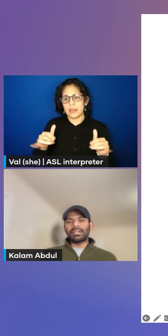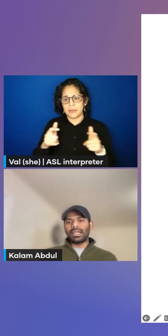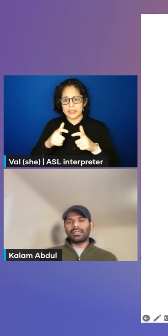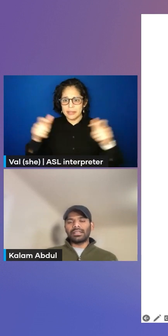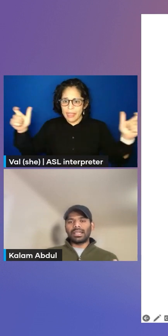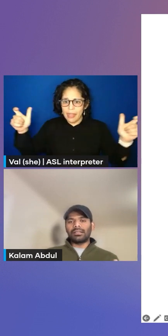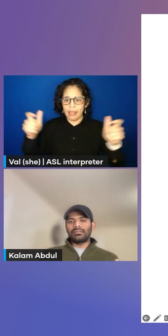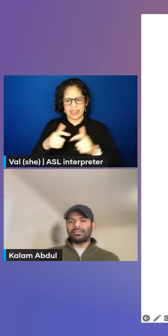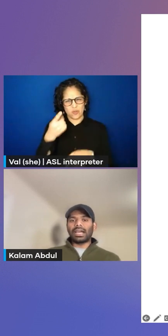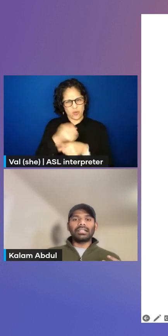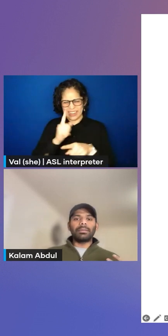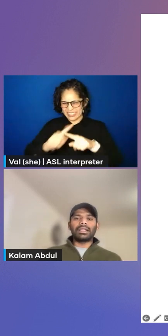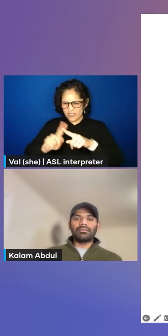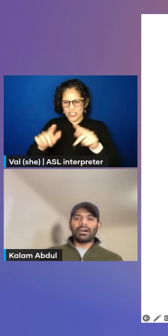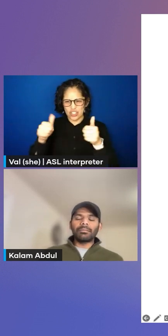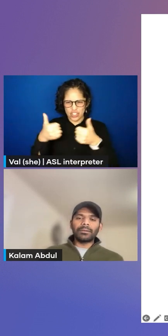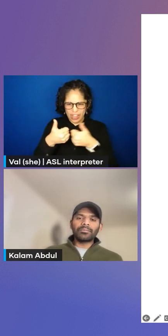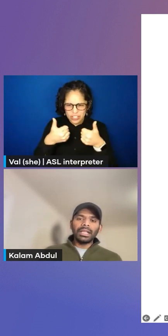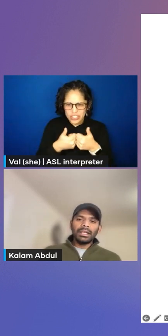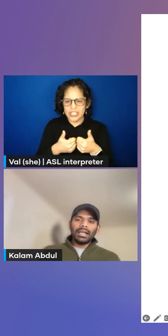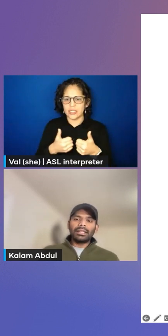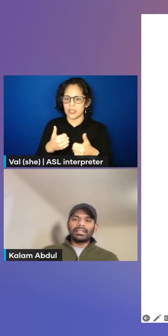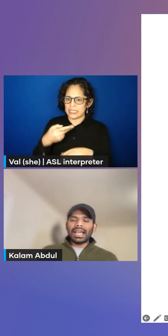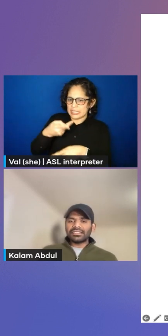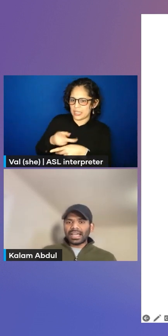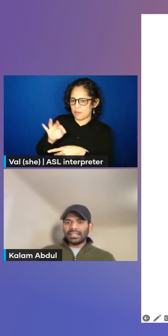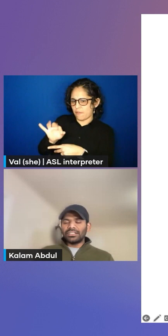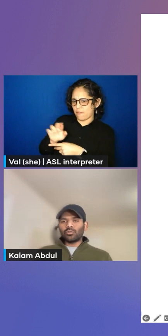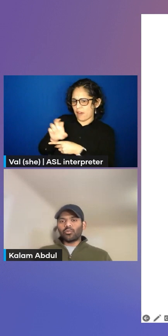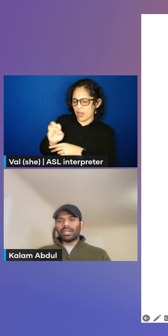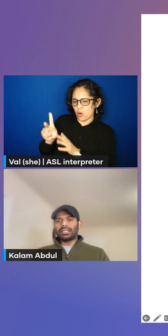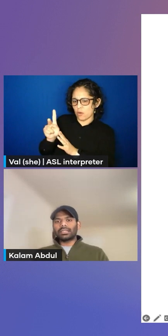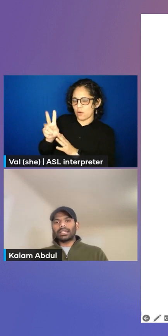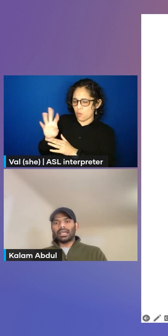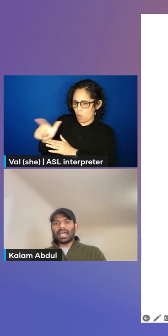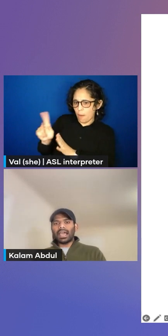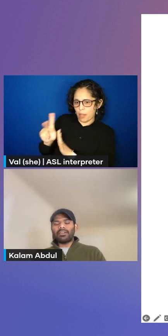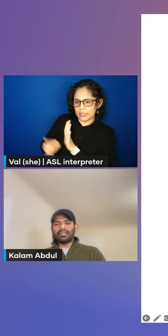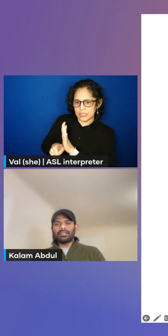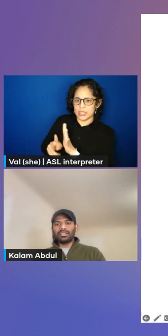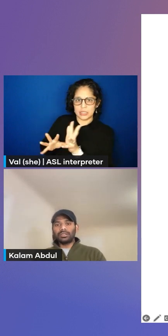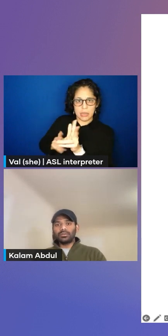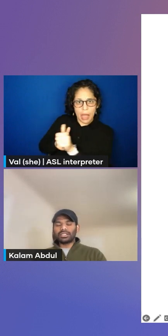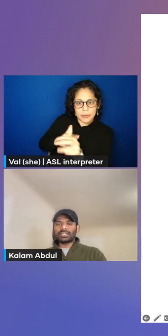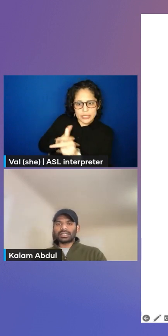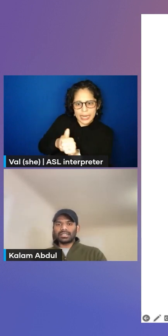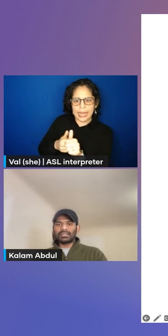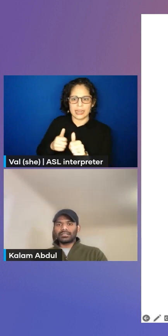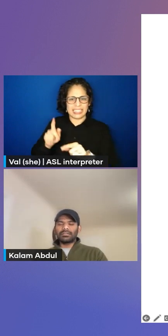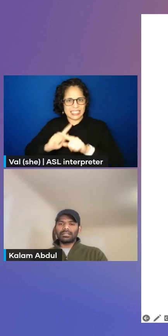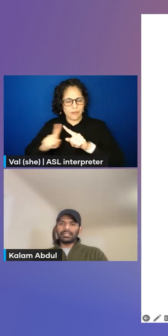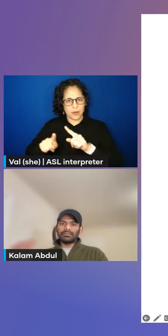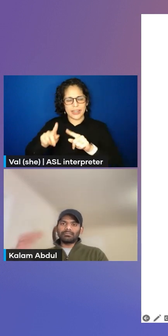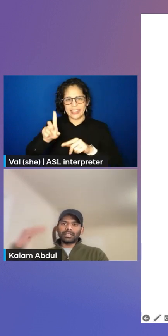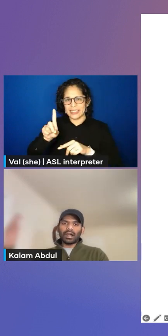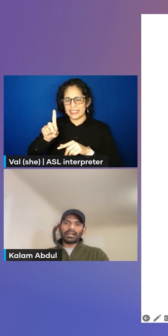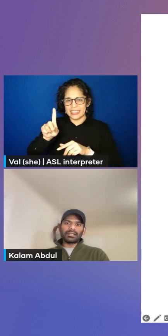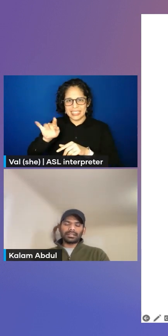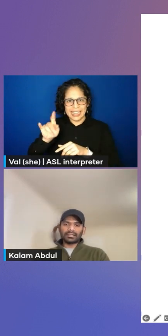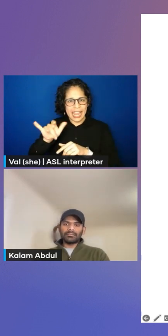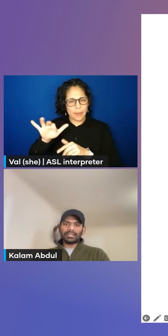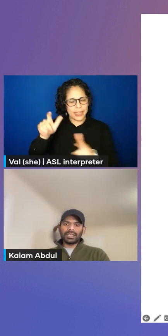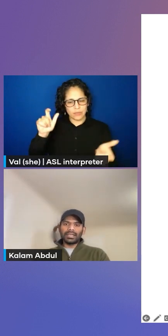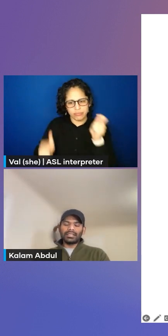up to date in a dynamic environment. And the last challenge with having the users connecting to the